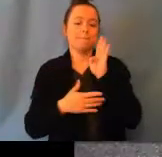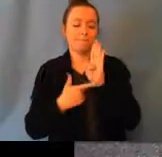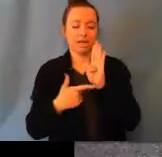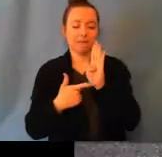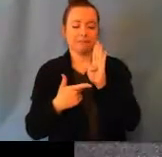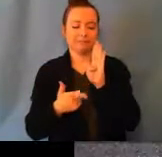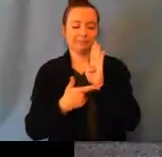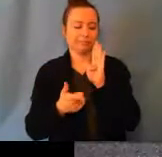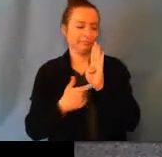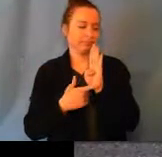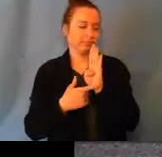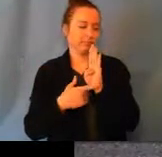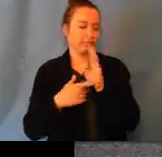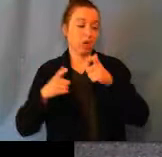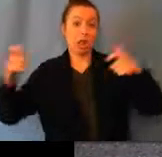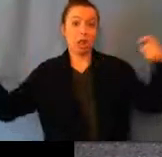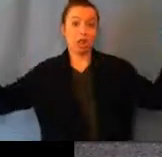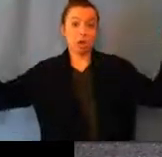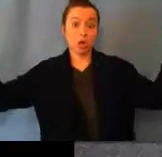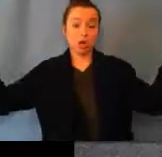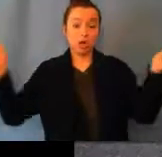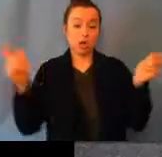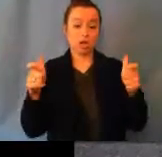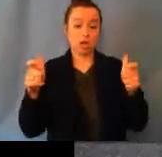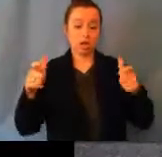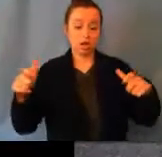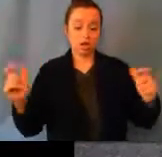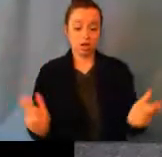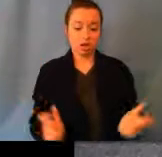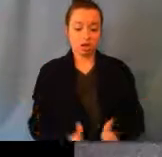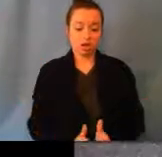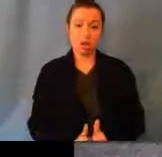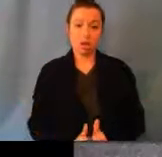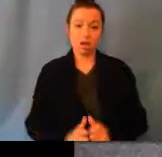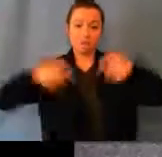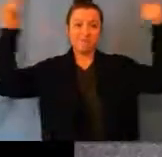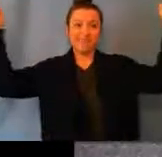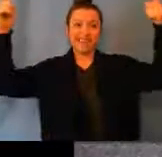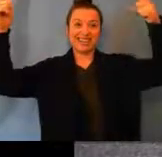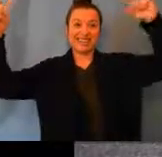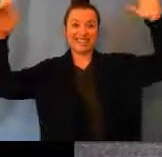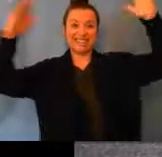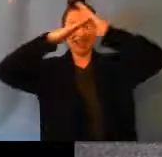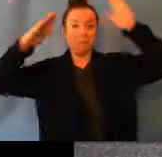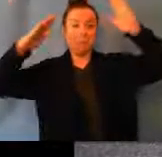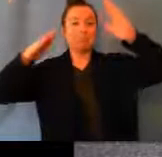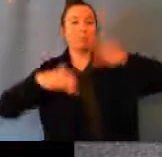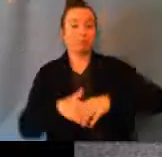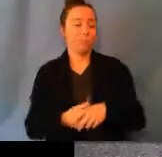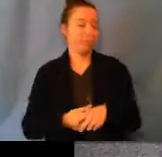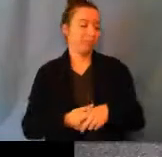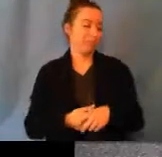B. Remember, longest to shortest, the longest line had to be first. So B is our